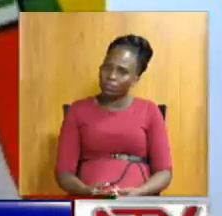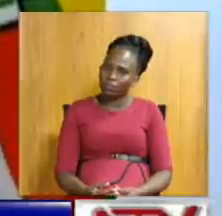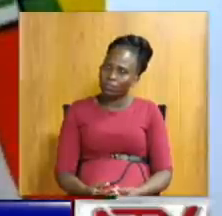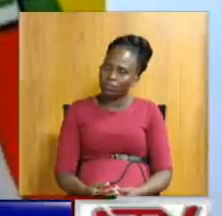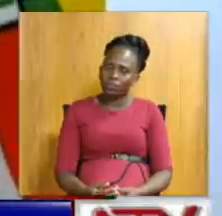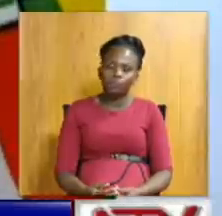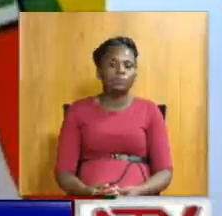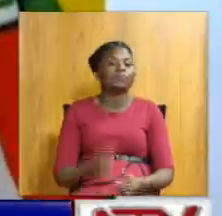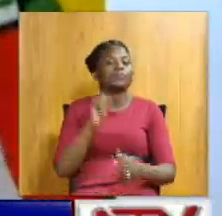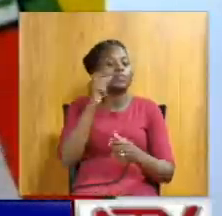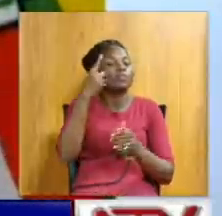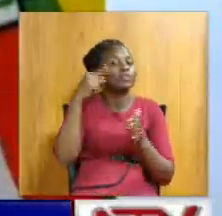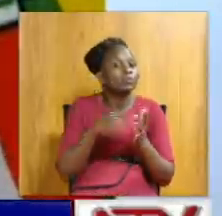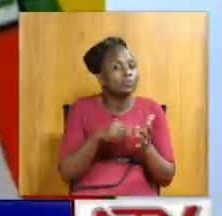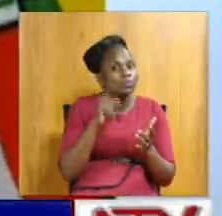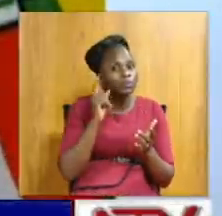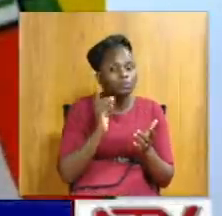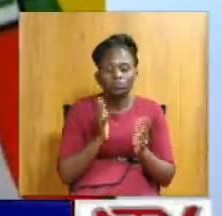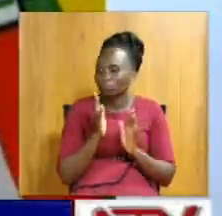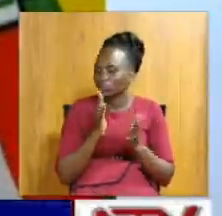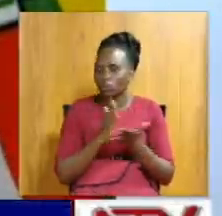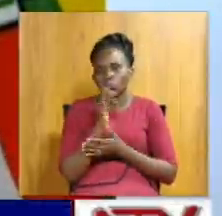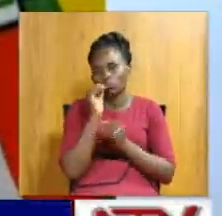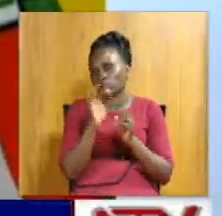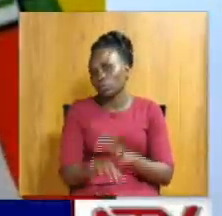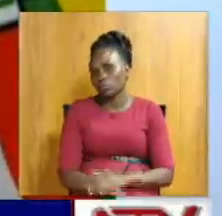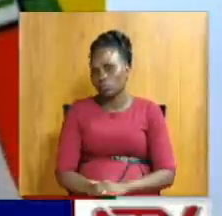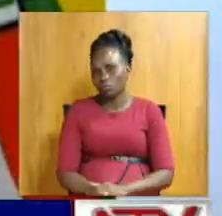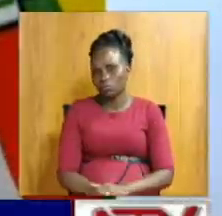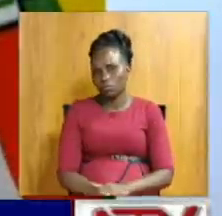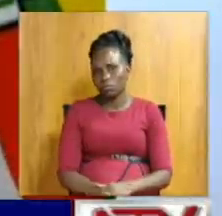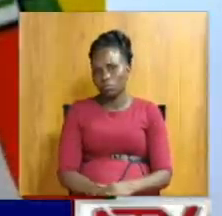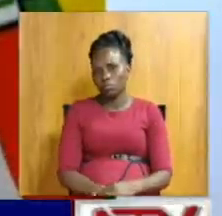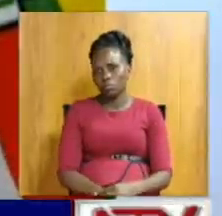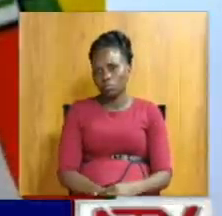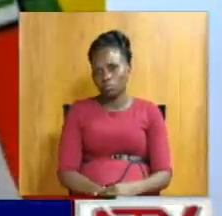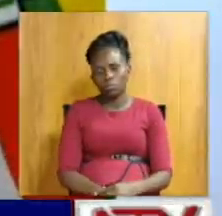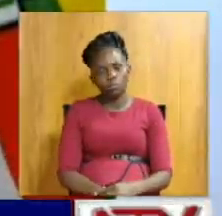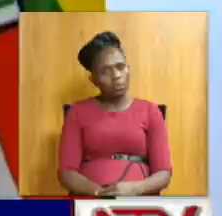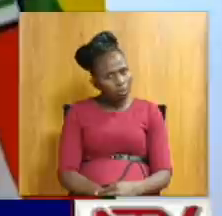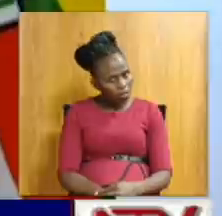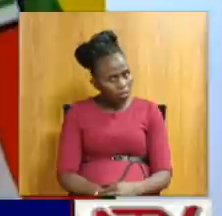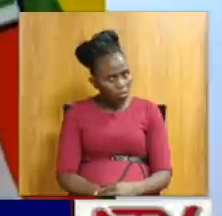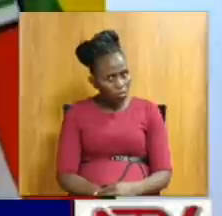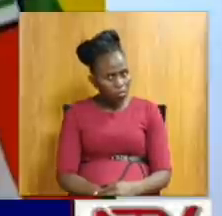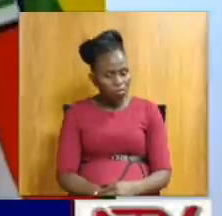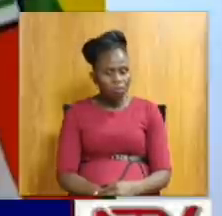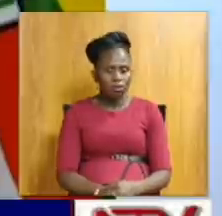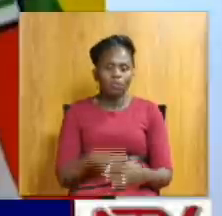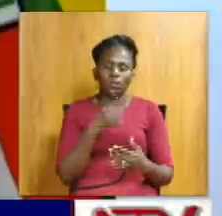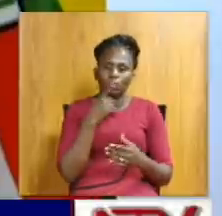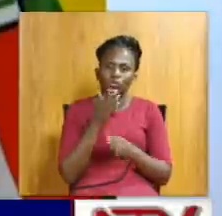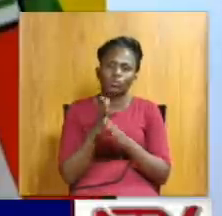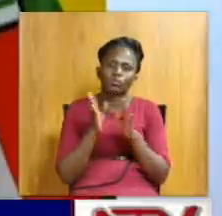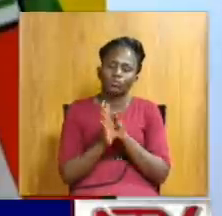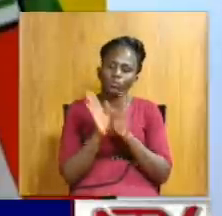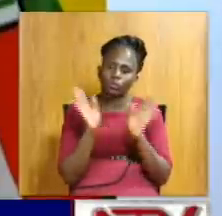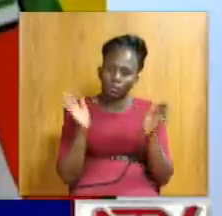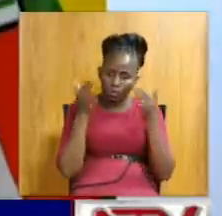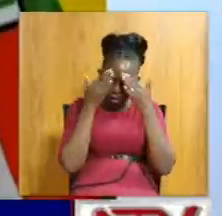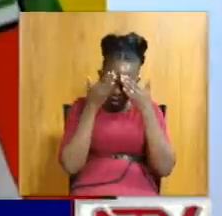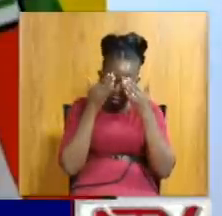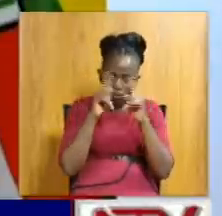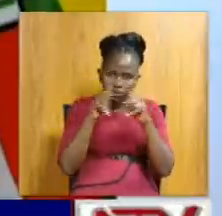The first point is certainly not true. Who built the Islamic University in Uganda?